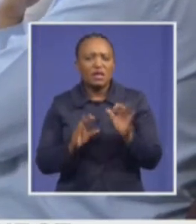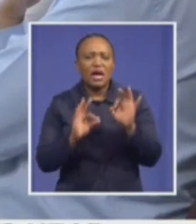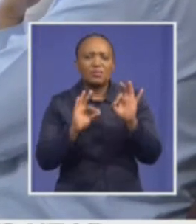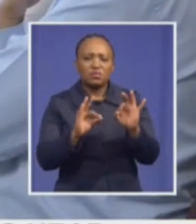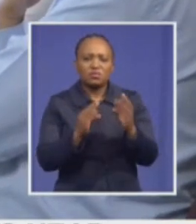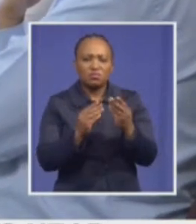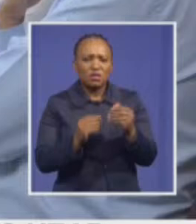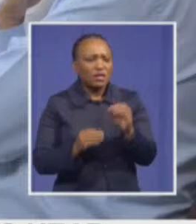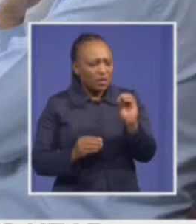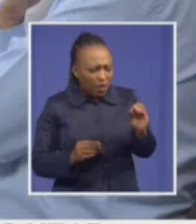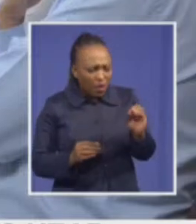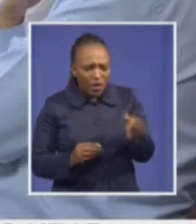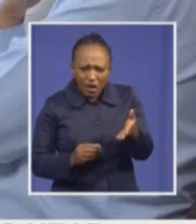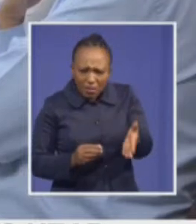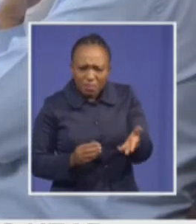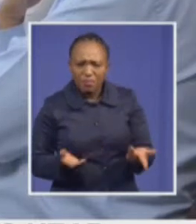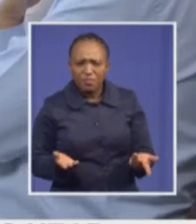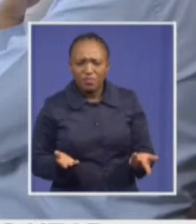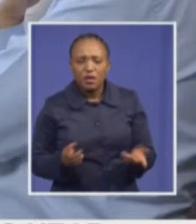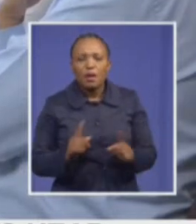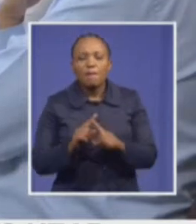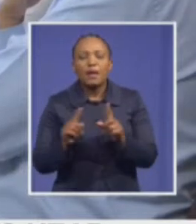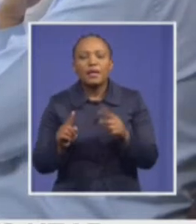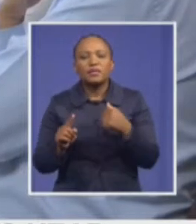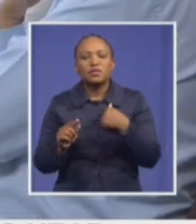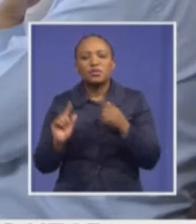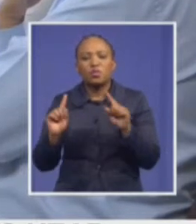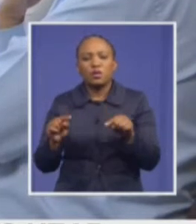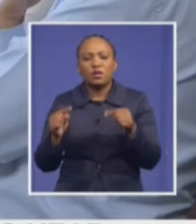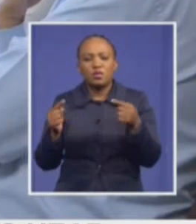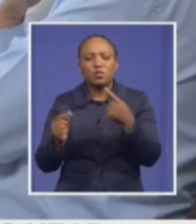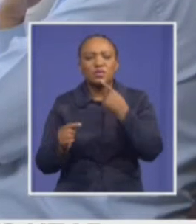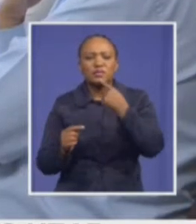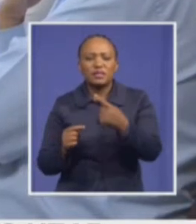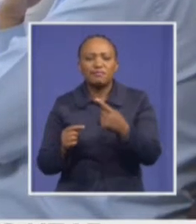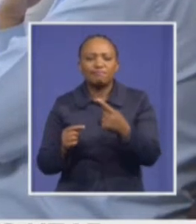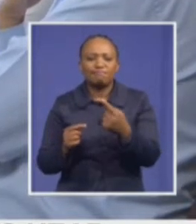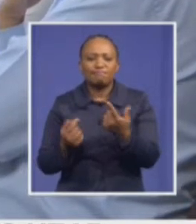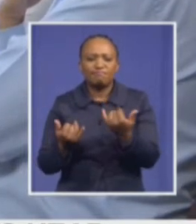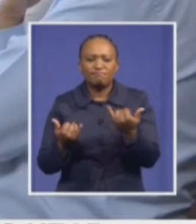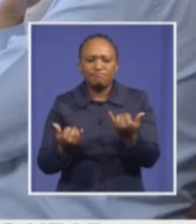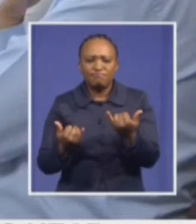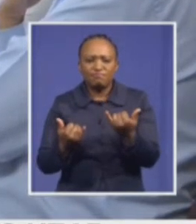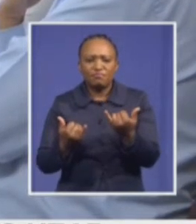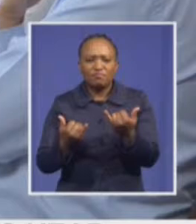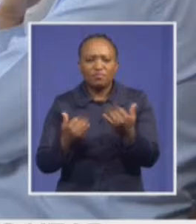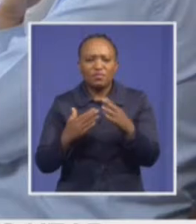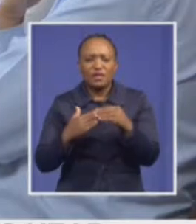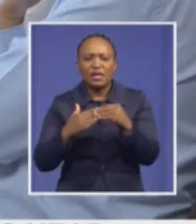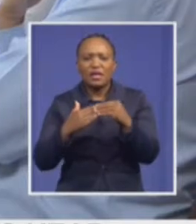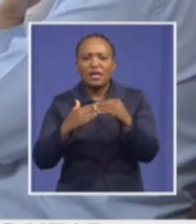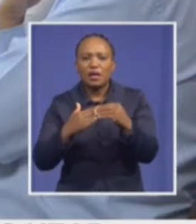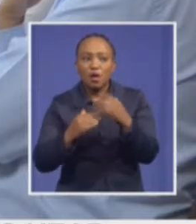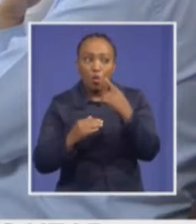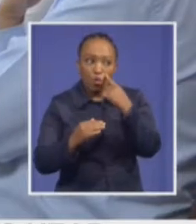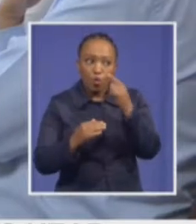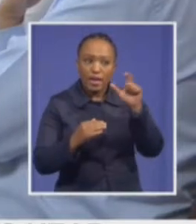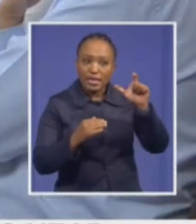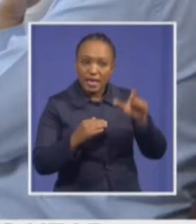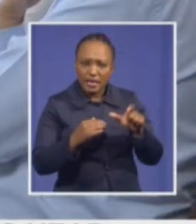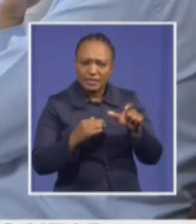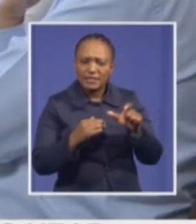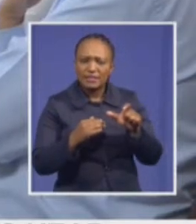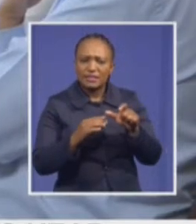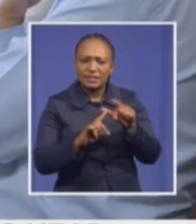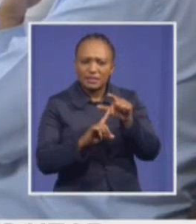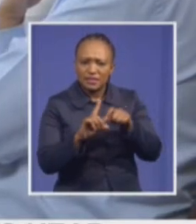is this whole series of leading the witness. It relates to issues which are not in question.